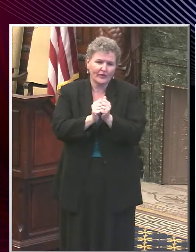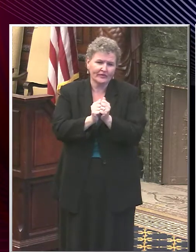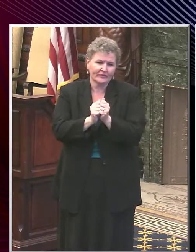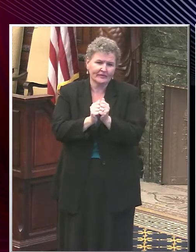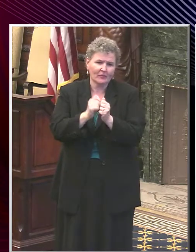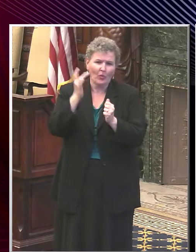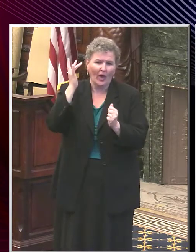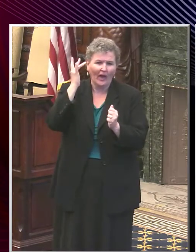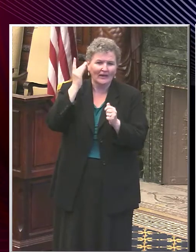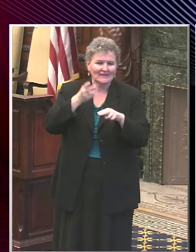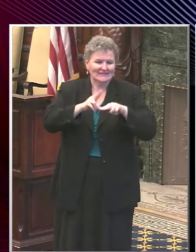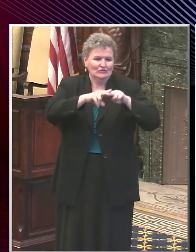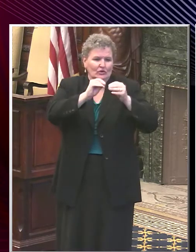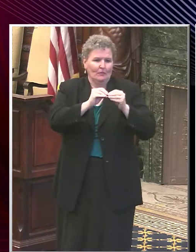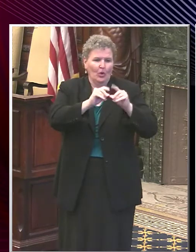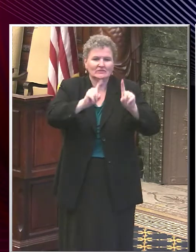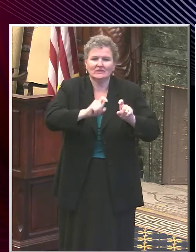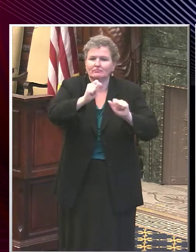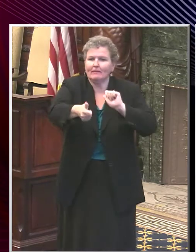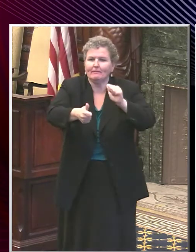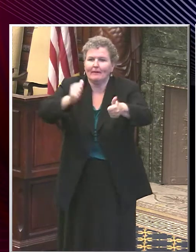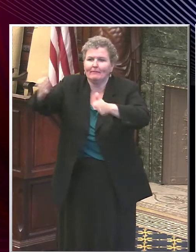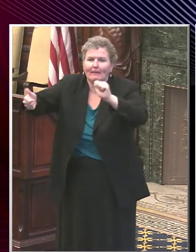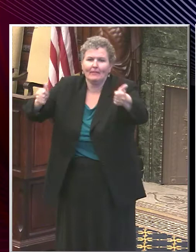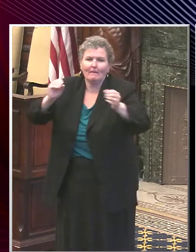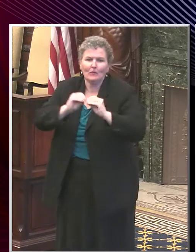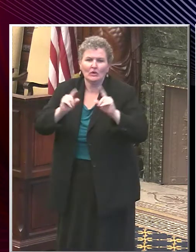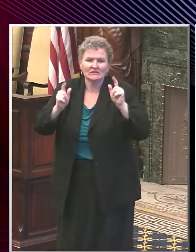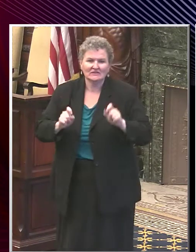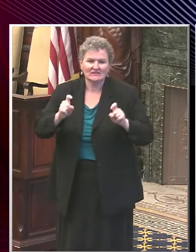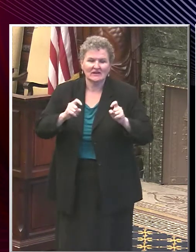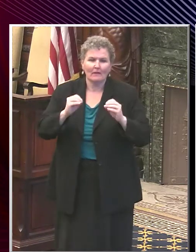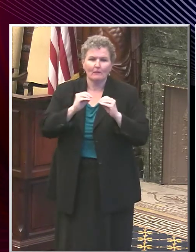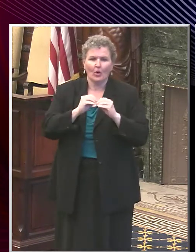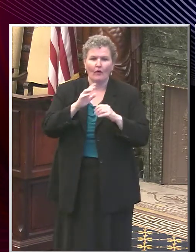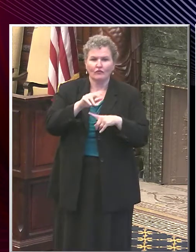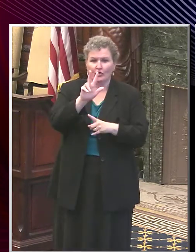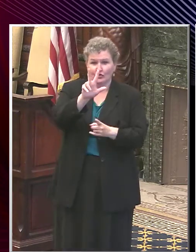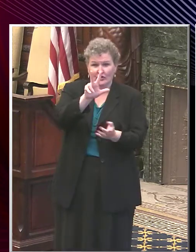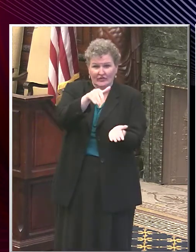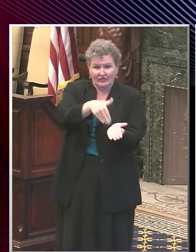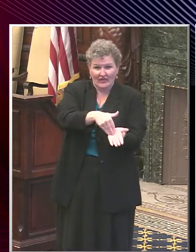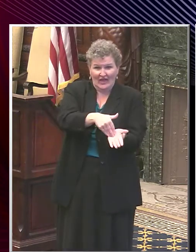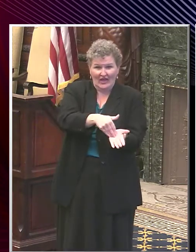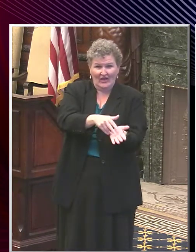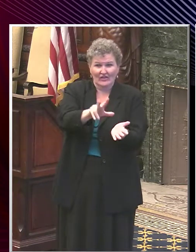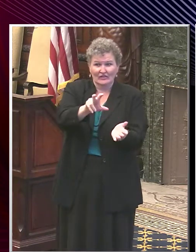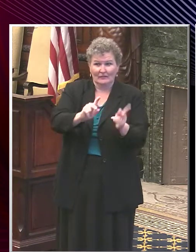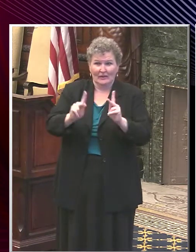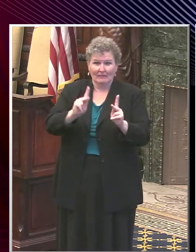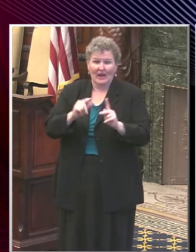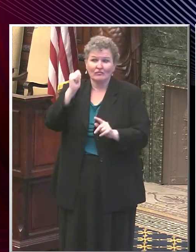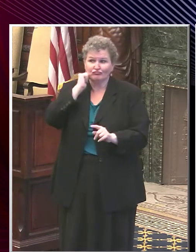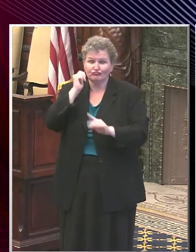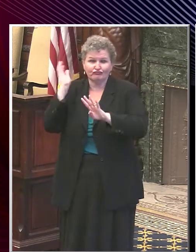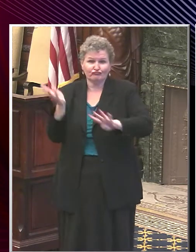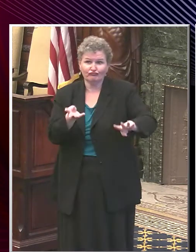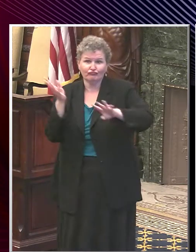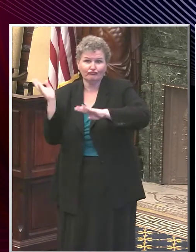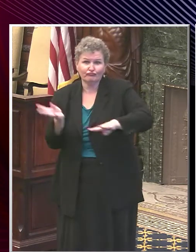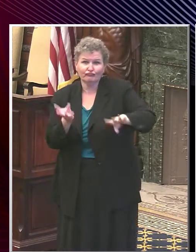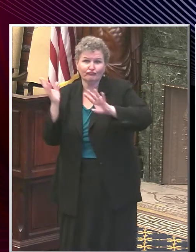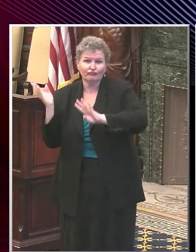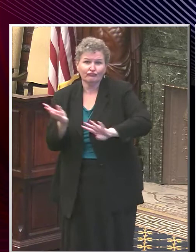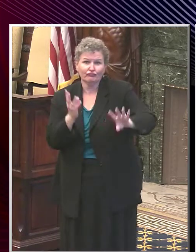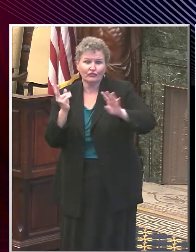testing. We tested more than 3,100 people per day in the past week. That's up from 2,100 people per day 2